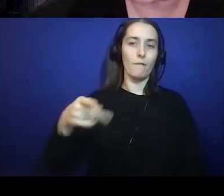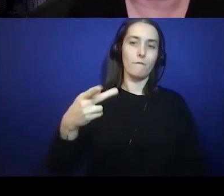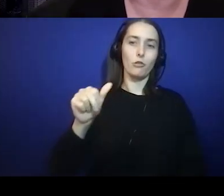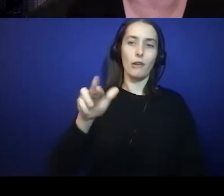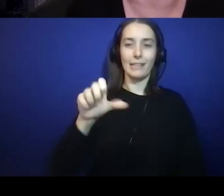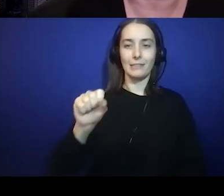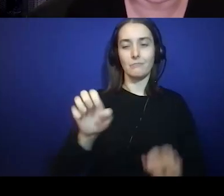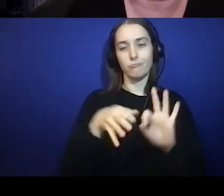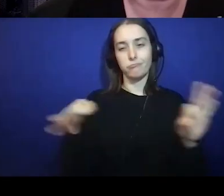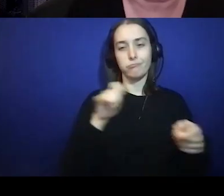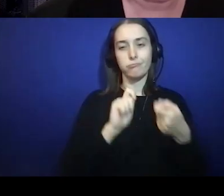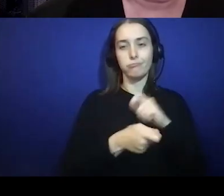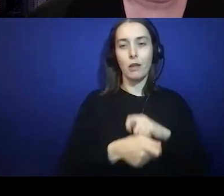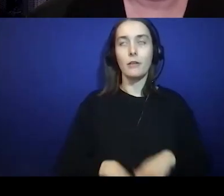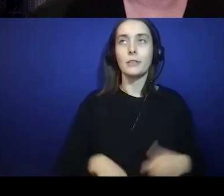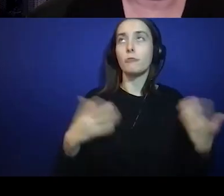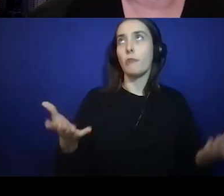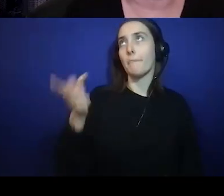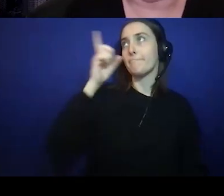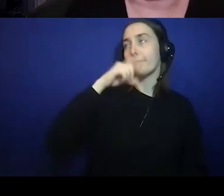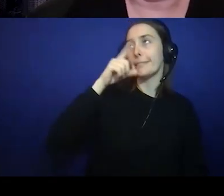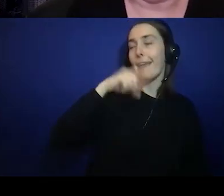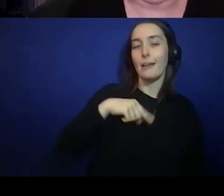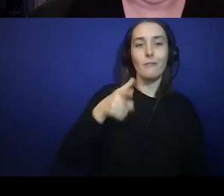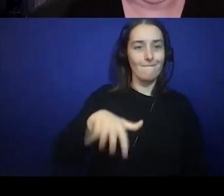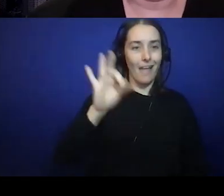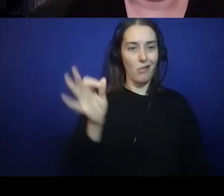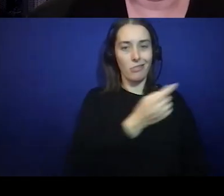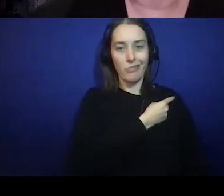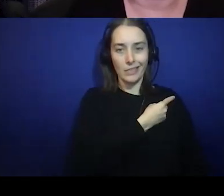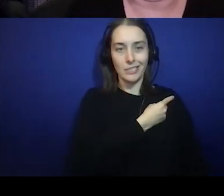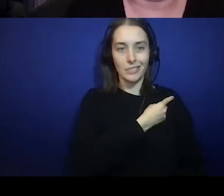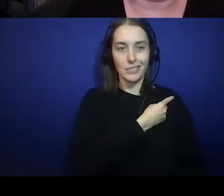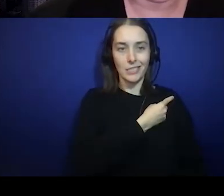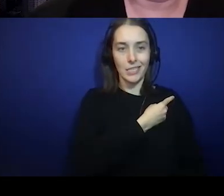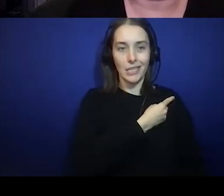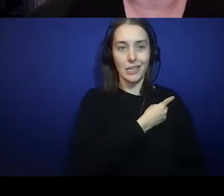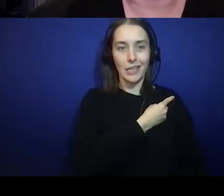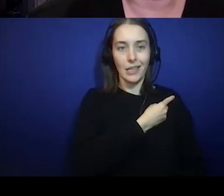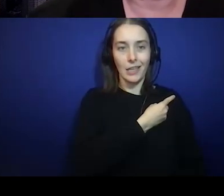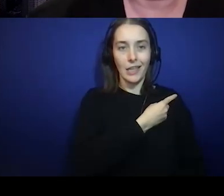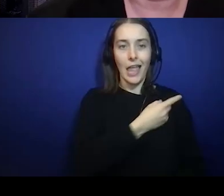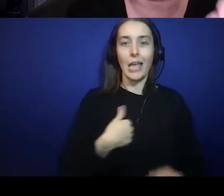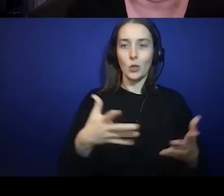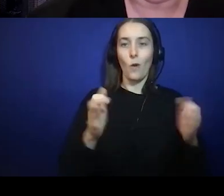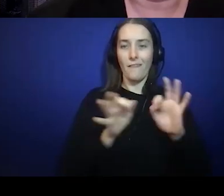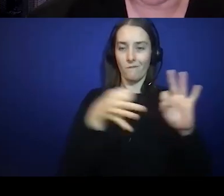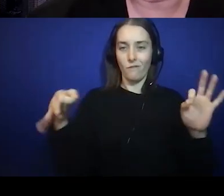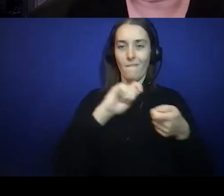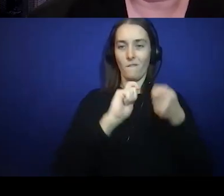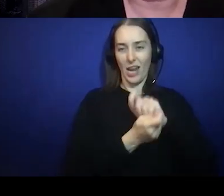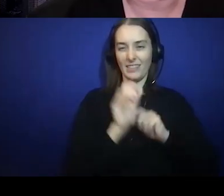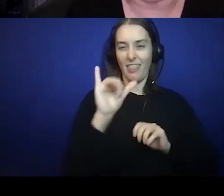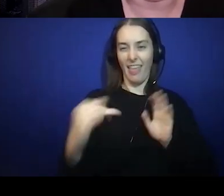Let's pretend that you found this research article and you want to paraphrase this section